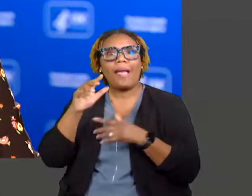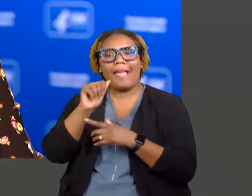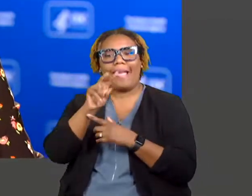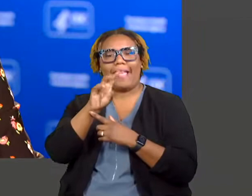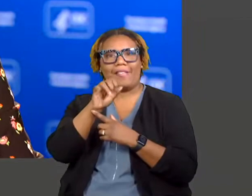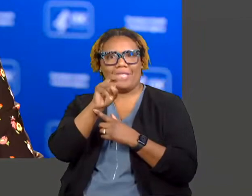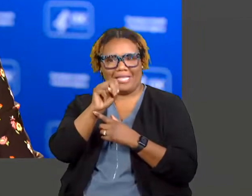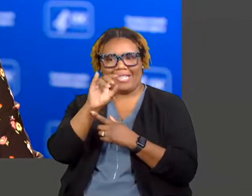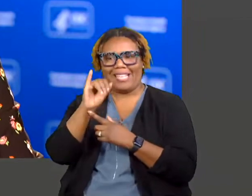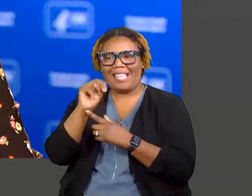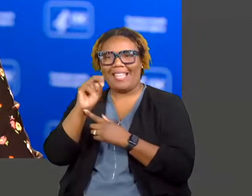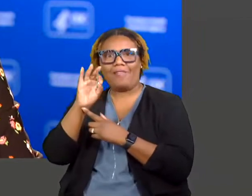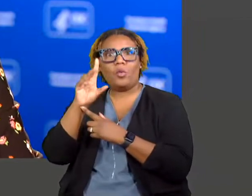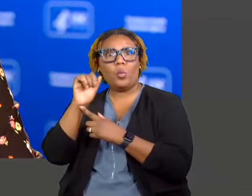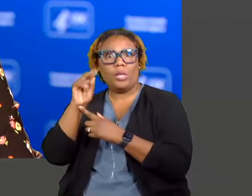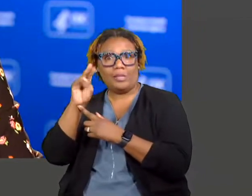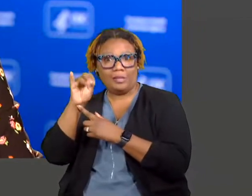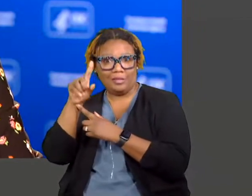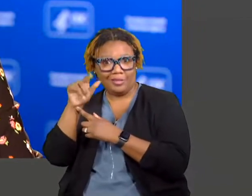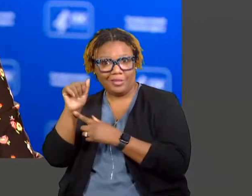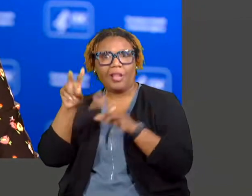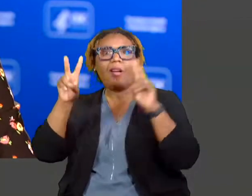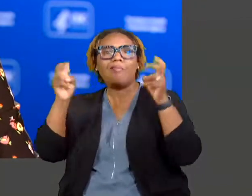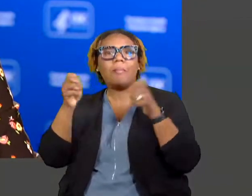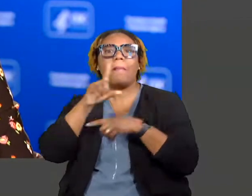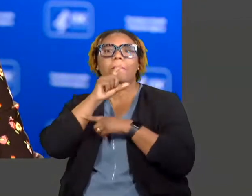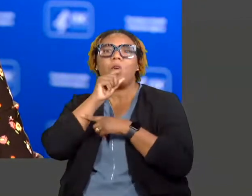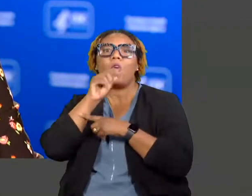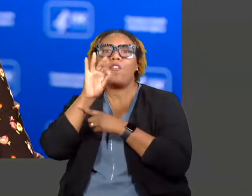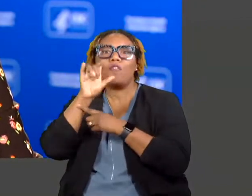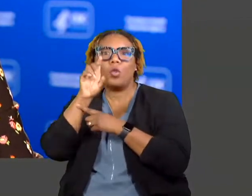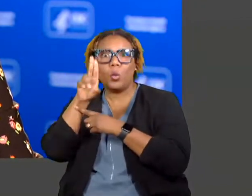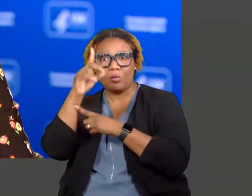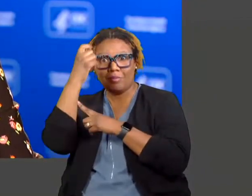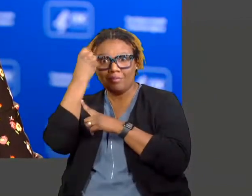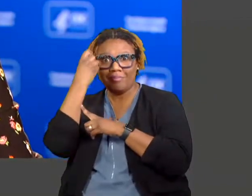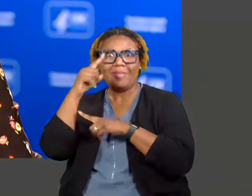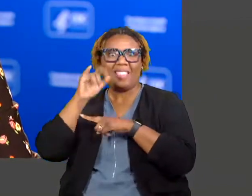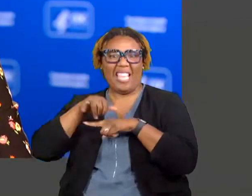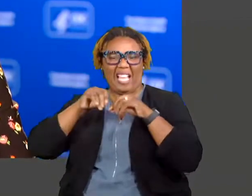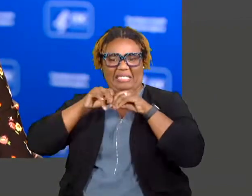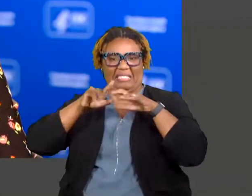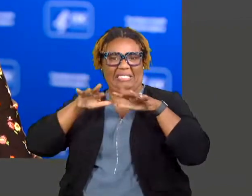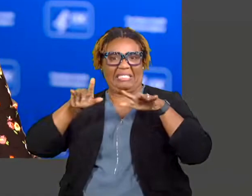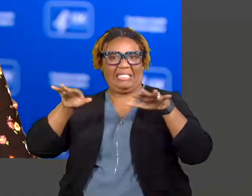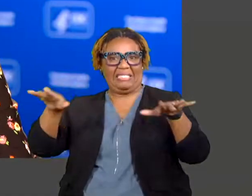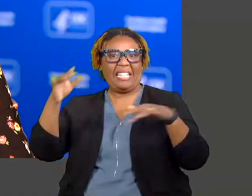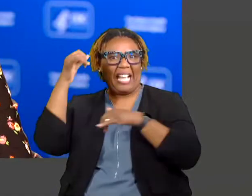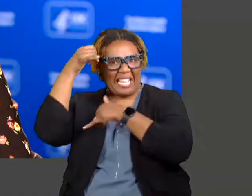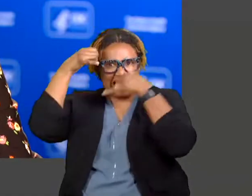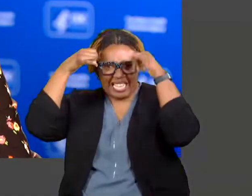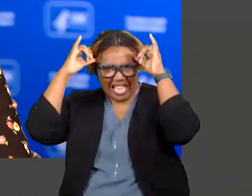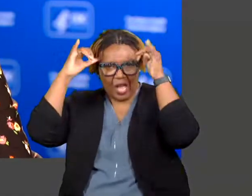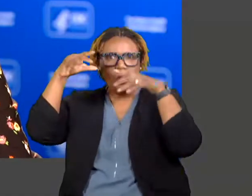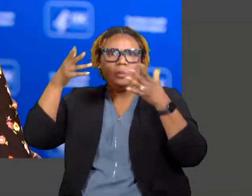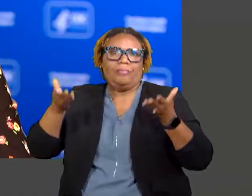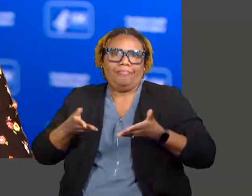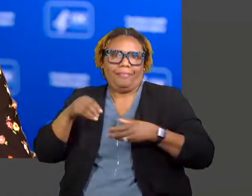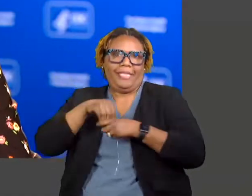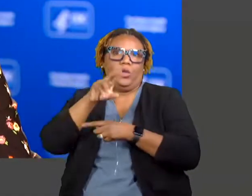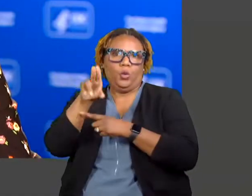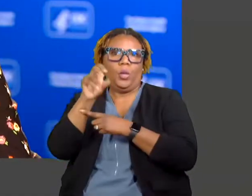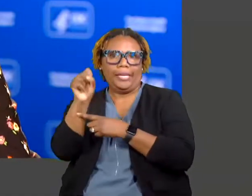the ongoing multi-state outbreak it is causing among dairy cows in the U.S. My hope is that by the end of our